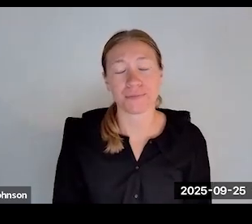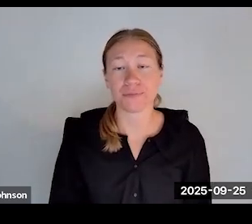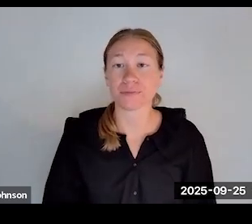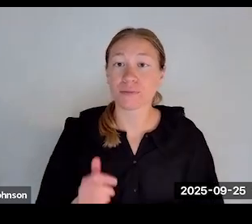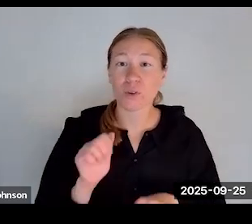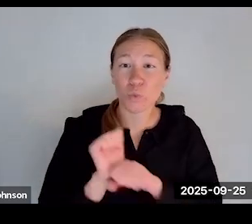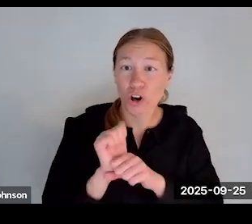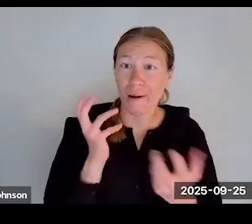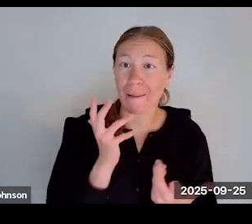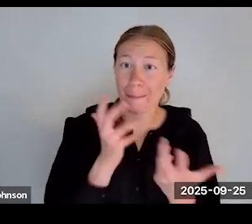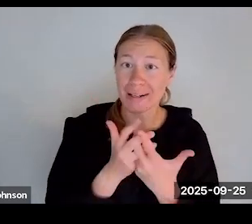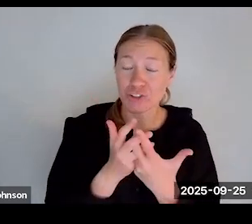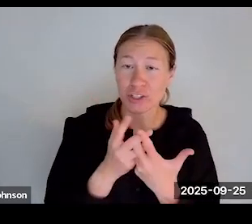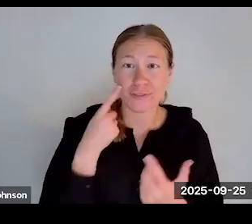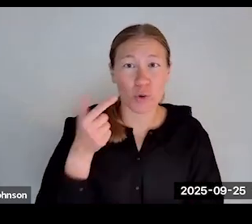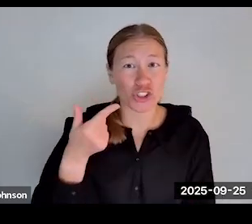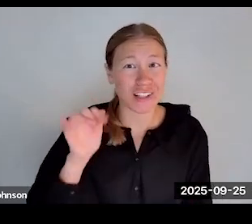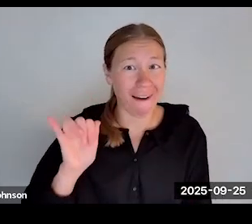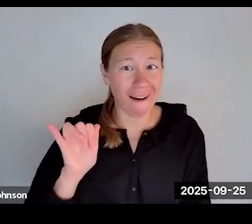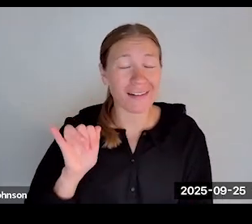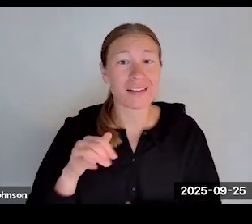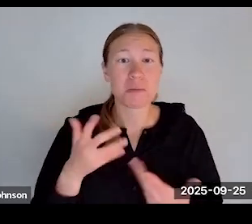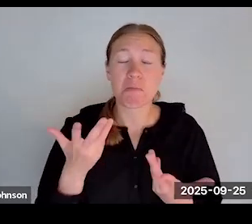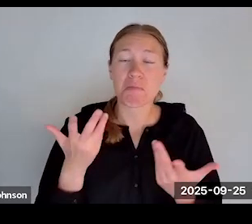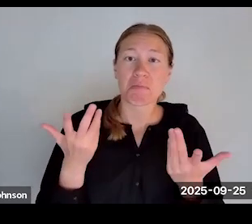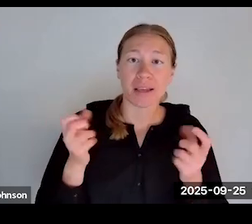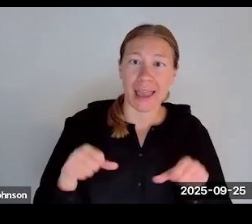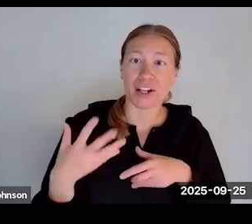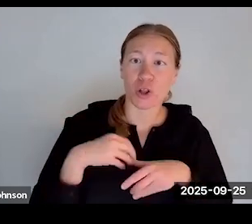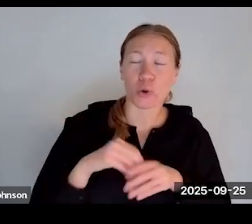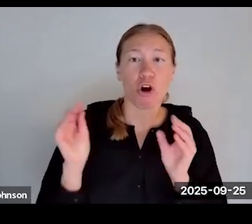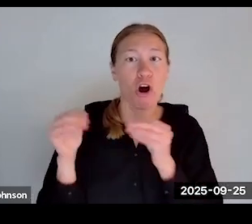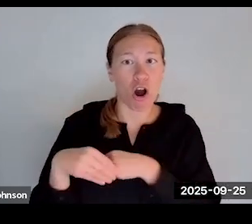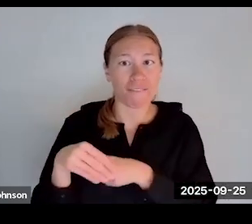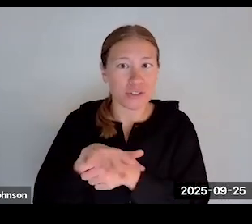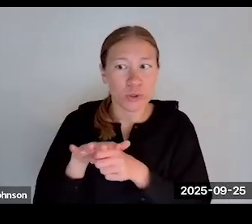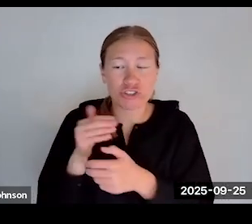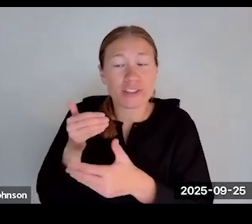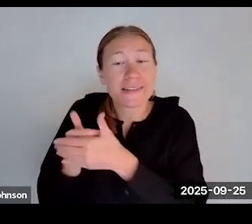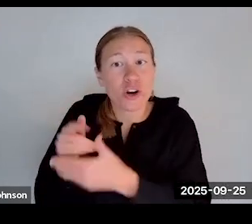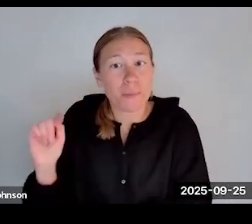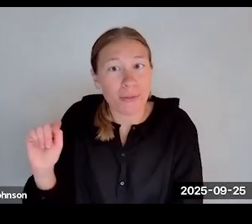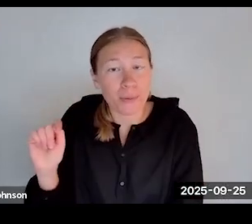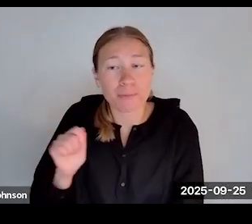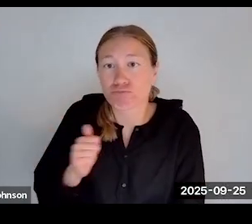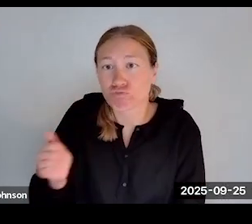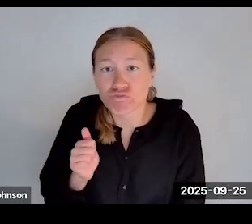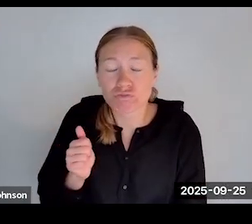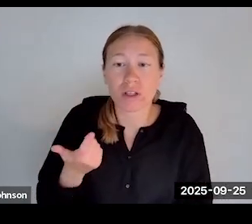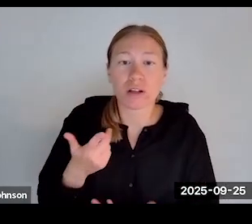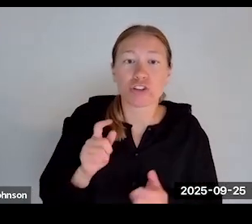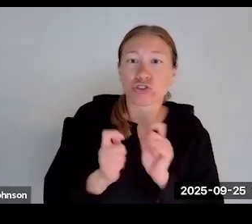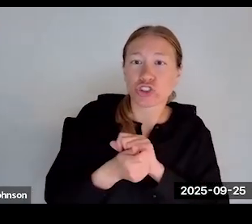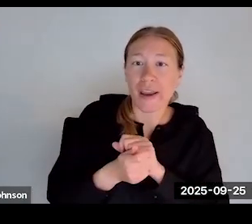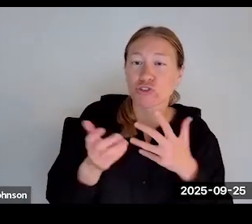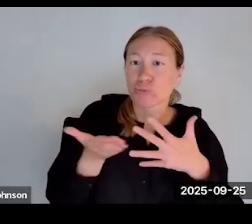Workplace accommodations for these conditions, like office locations with close proximity to restrooms, modified or